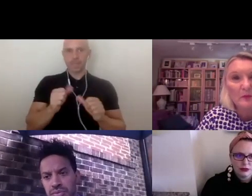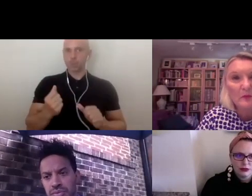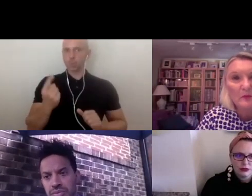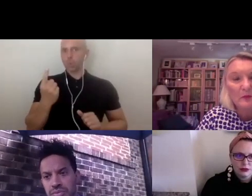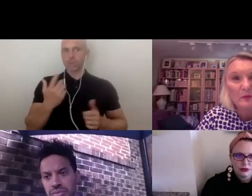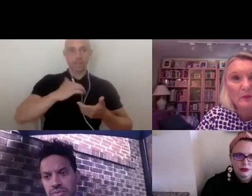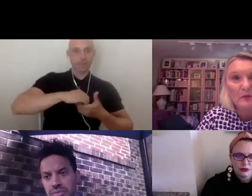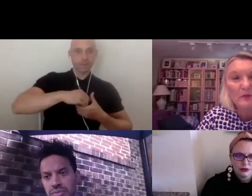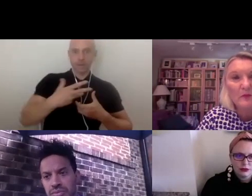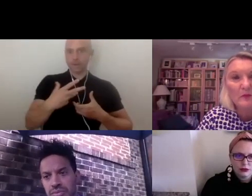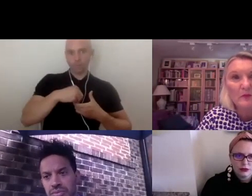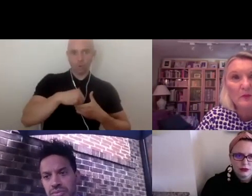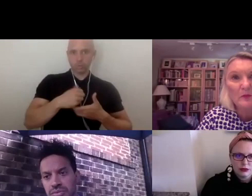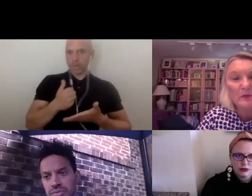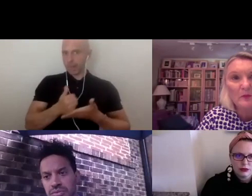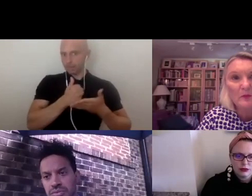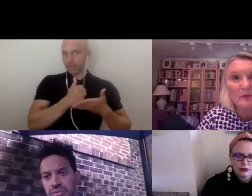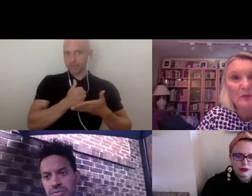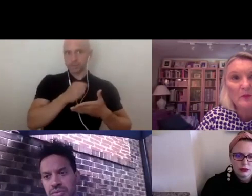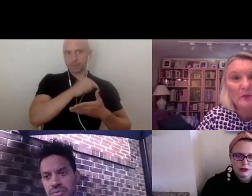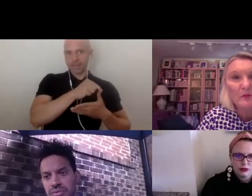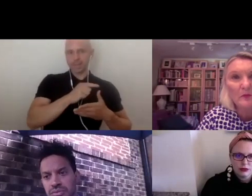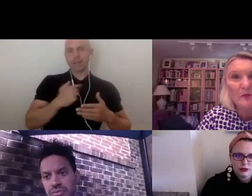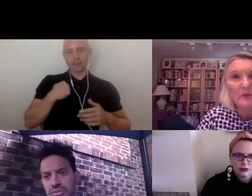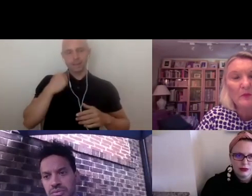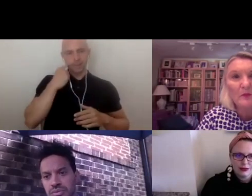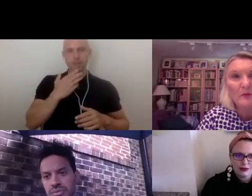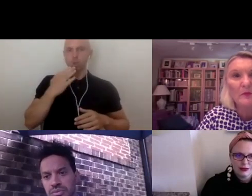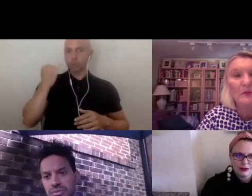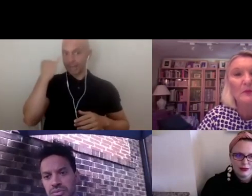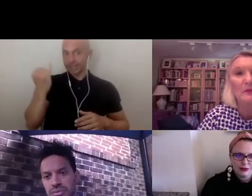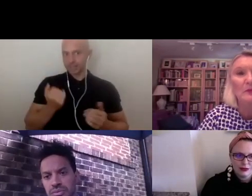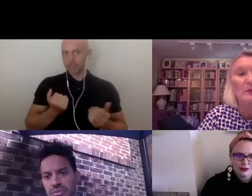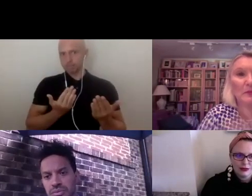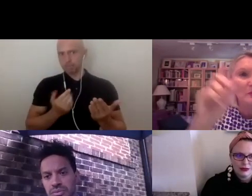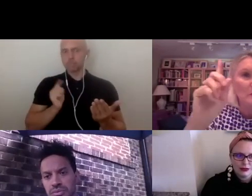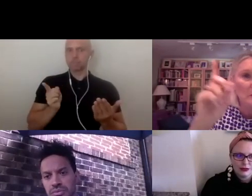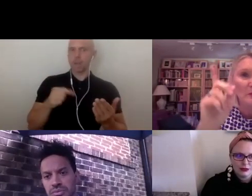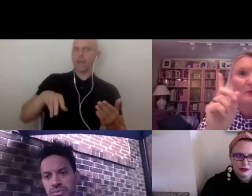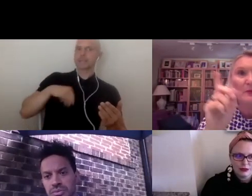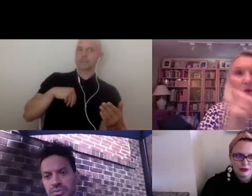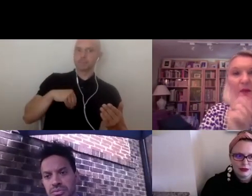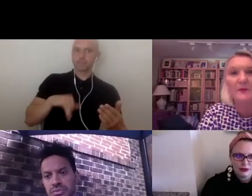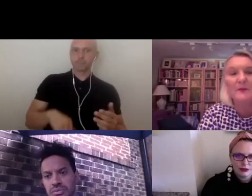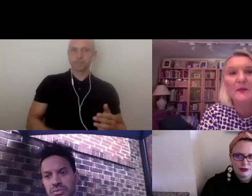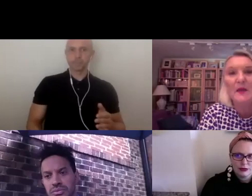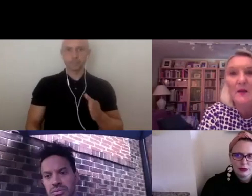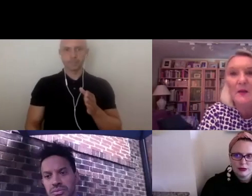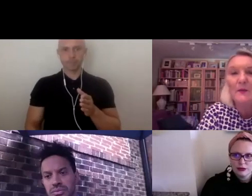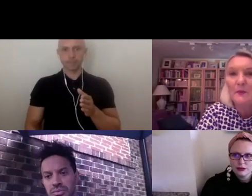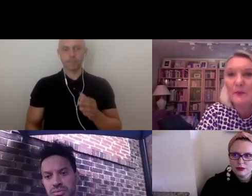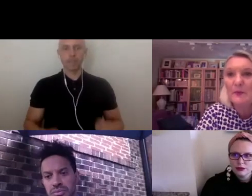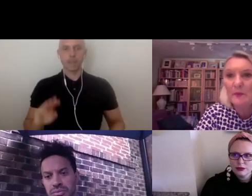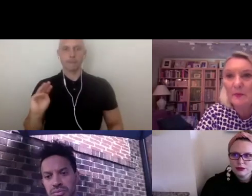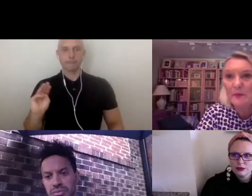that's a great suggestion. So I think we should try to follow it up in some way. That's the only thing I wanted to say, but it's a great suggestion. Great. And I did open this idea